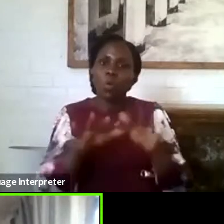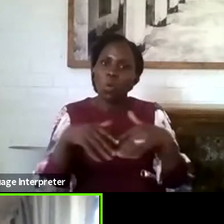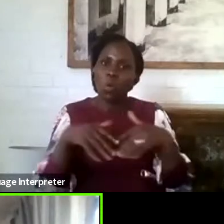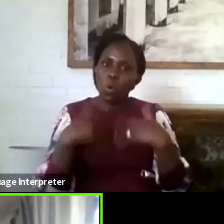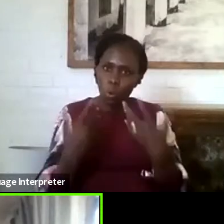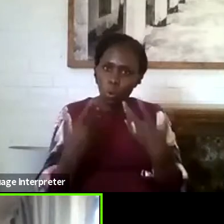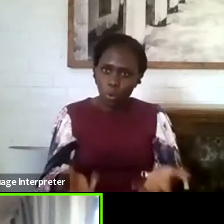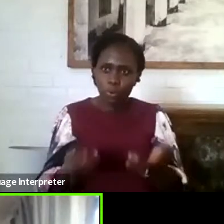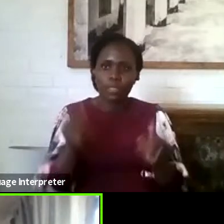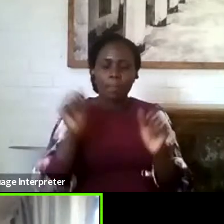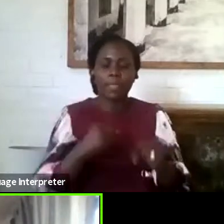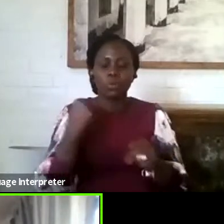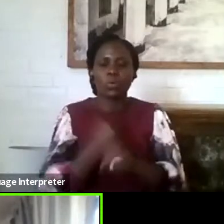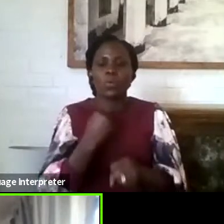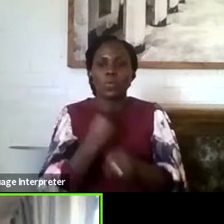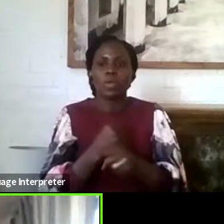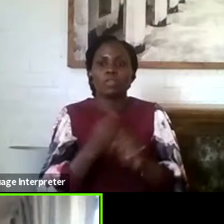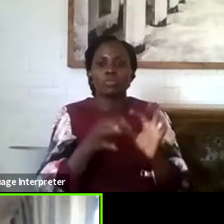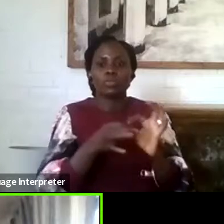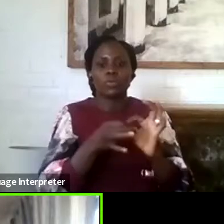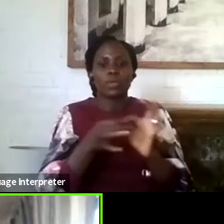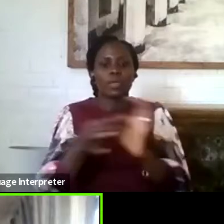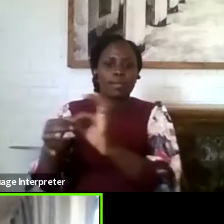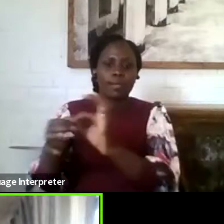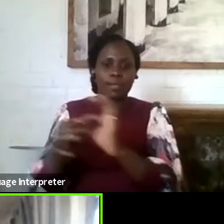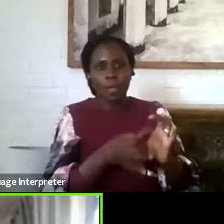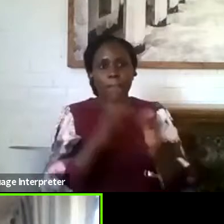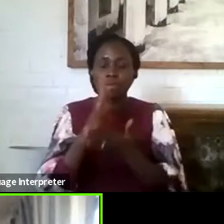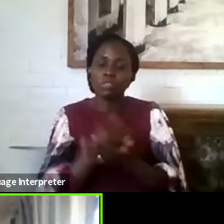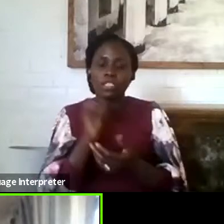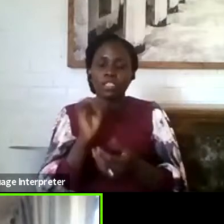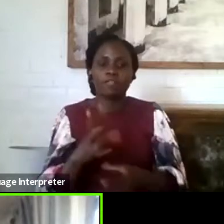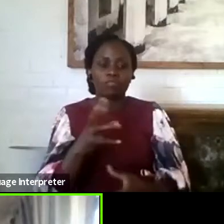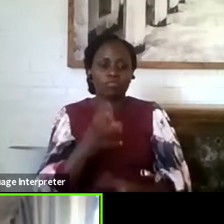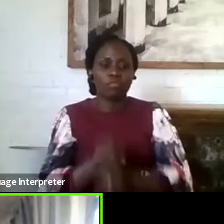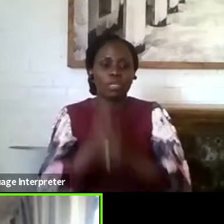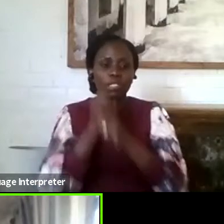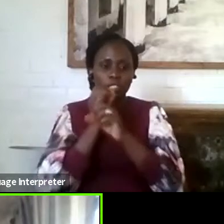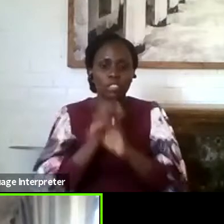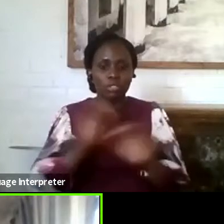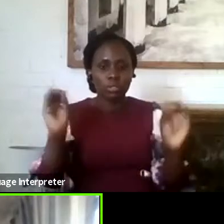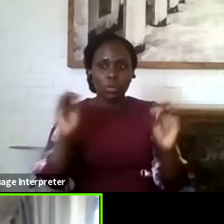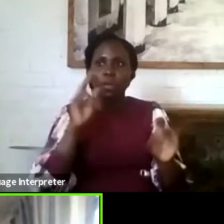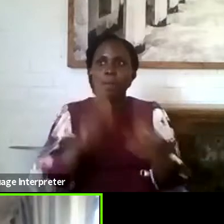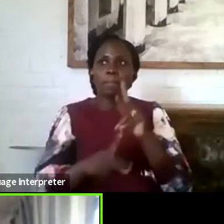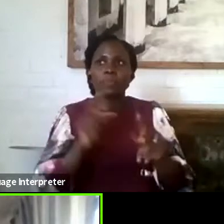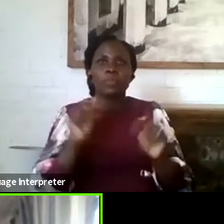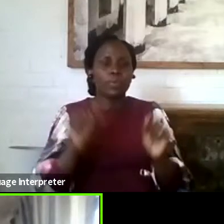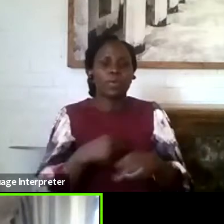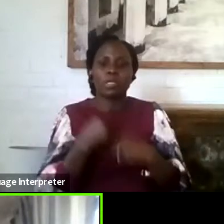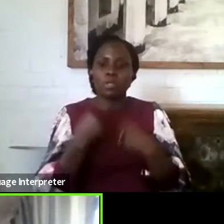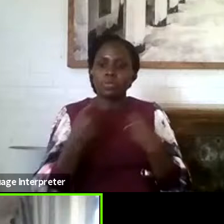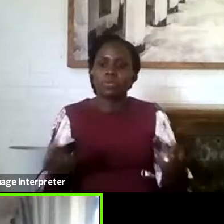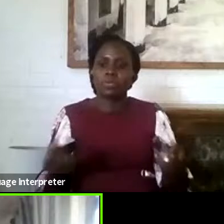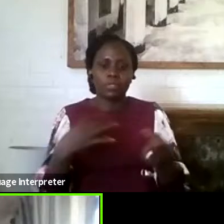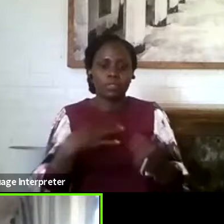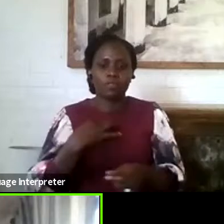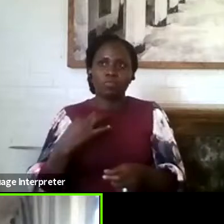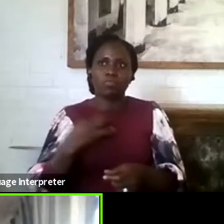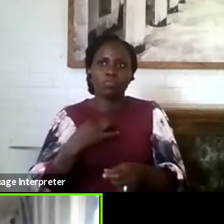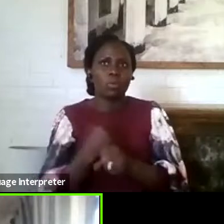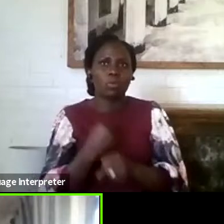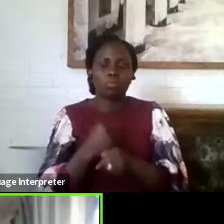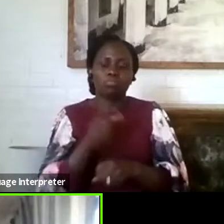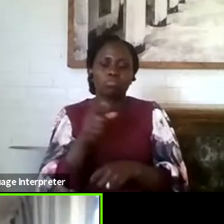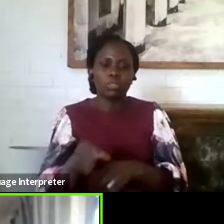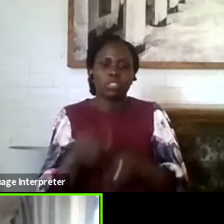hand in hand, because if there is no trust in this system, people would not voluntarily offer this information.